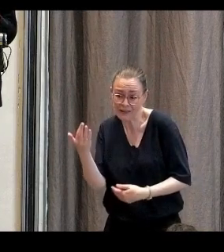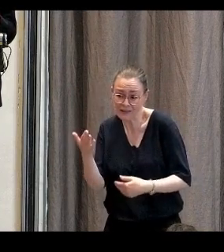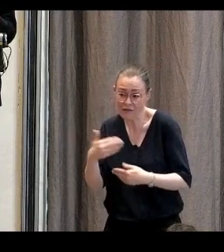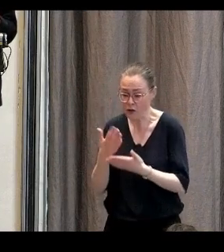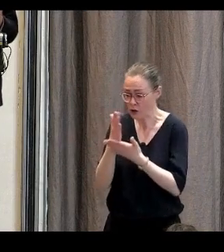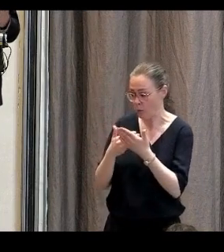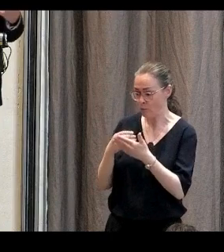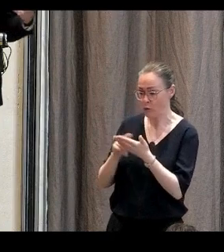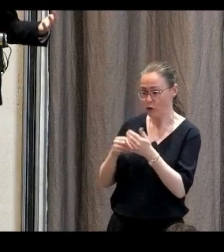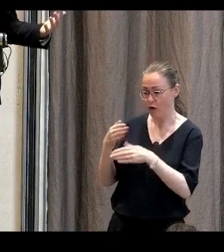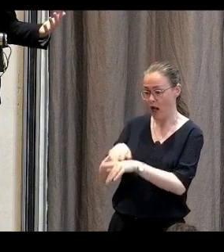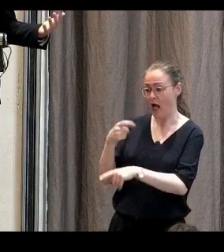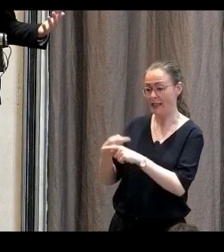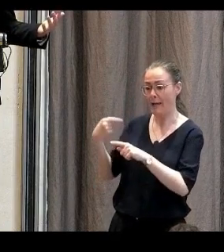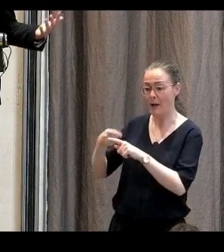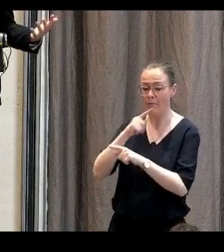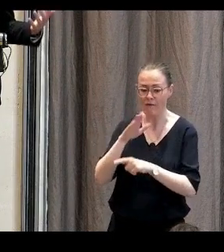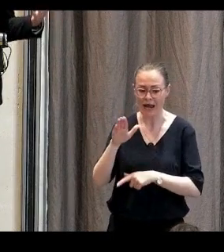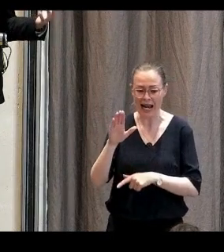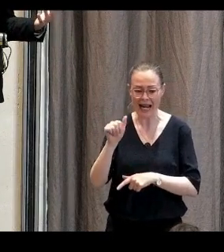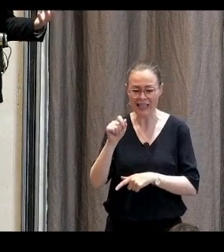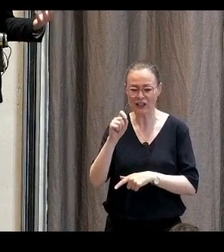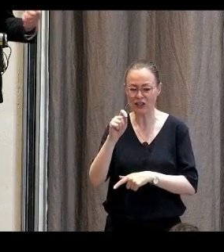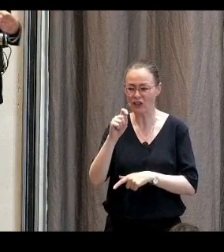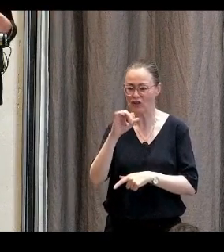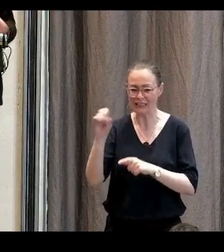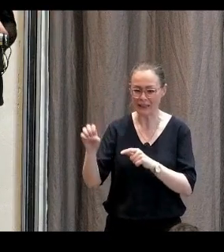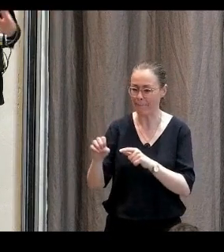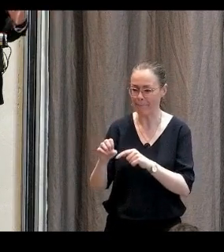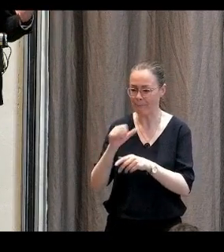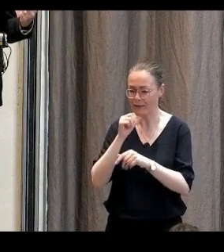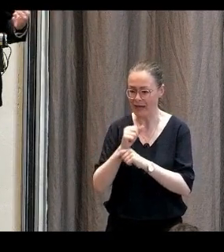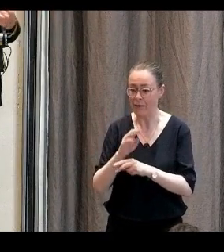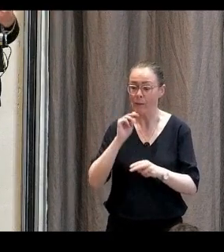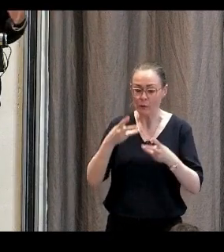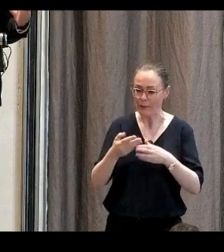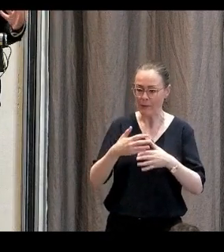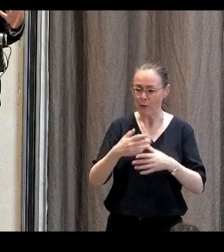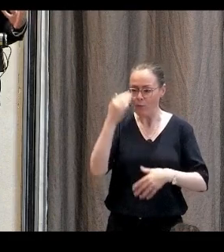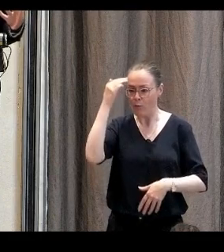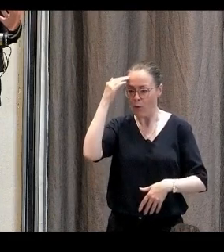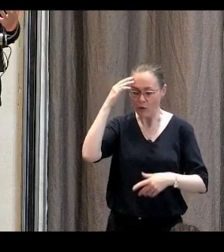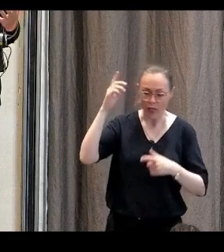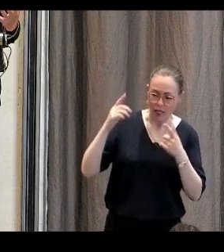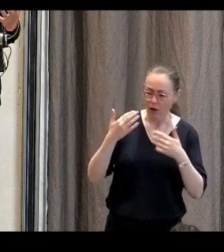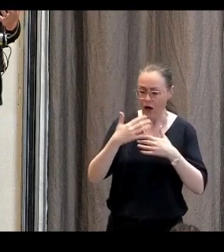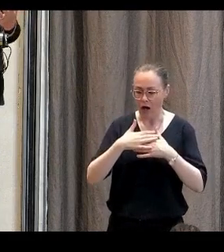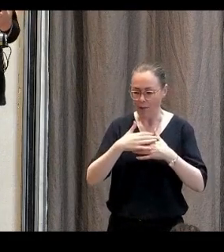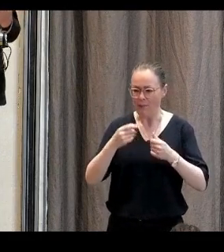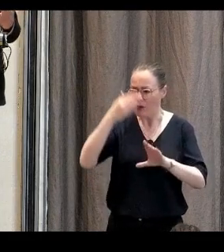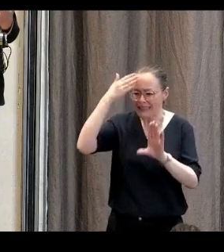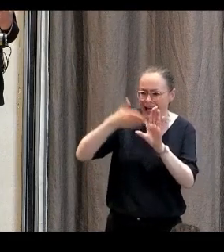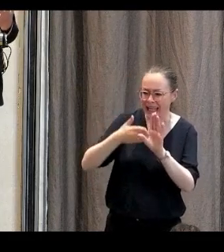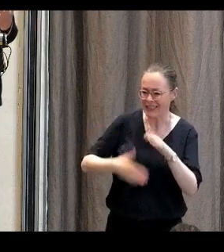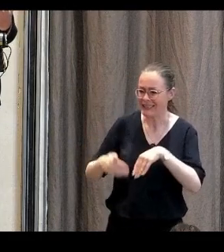long time, you're not going to find that with levetiracetam, because what you are going to find is mood disturbance, agitation, and more in the way of psychological side effects.